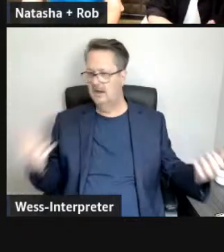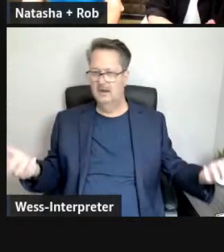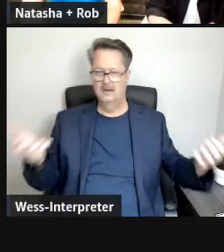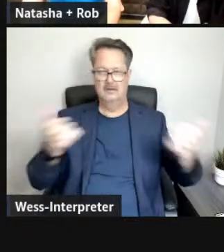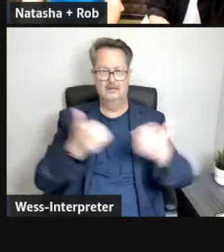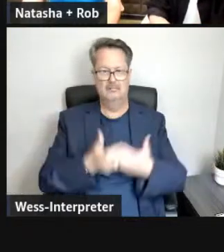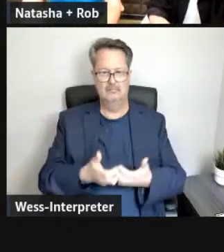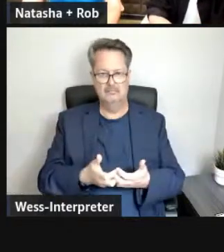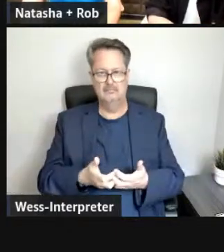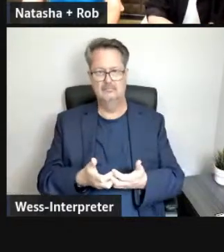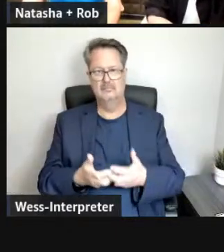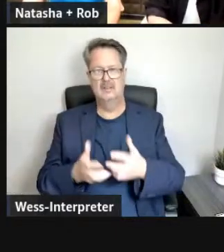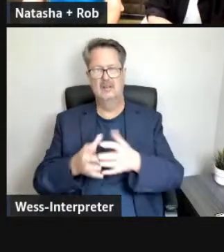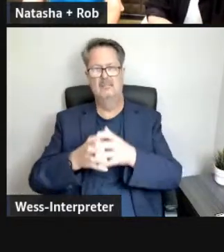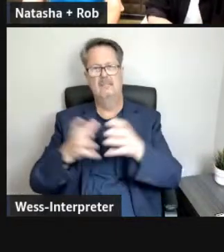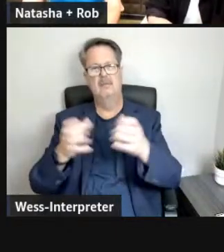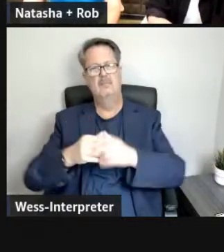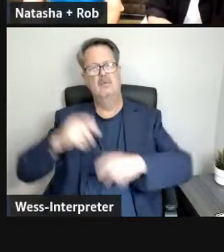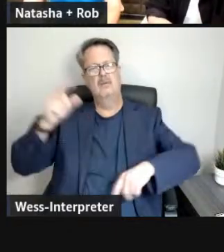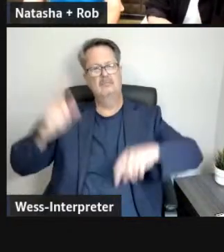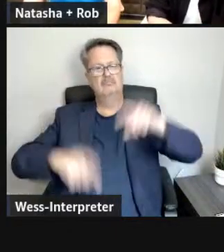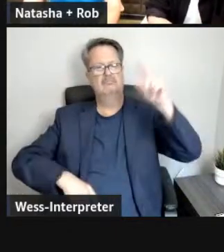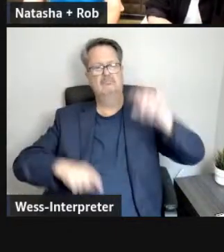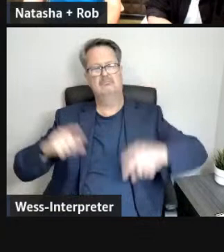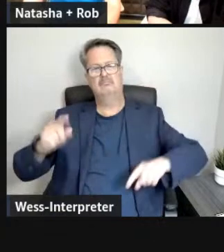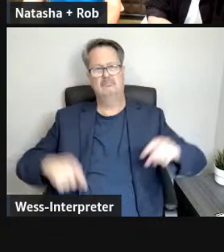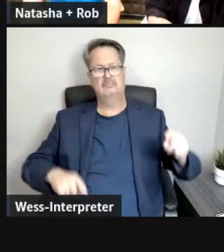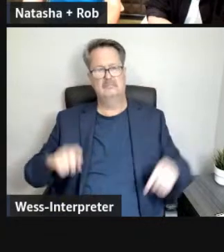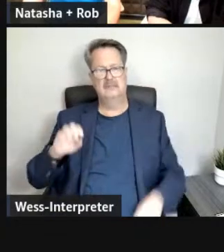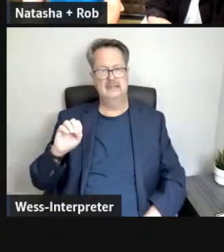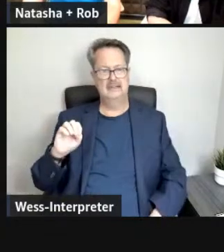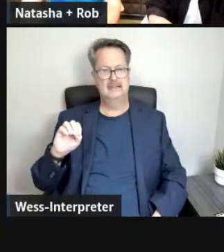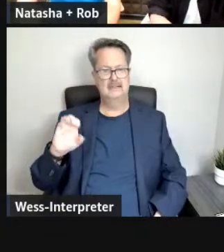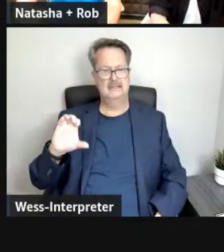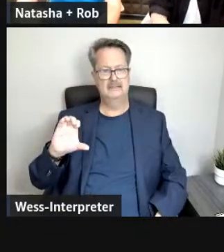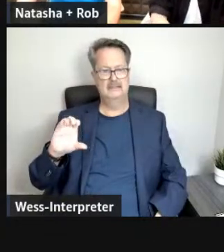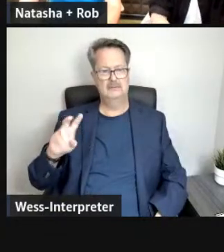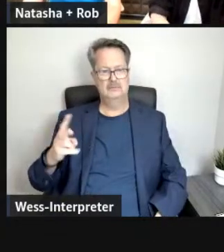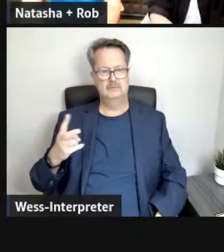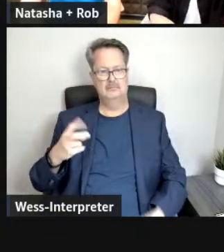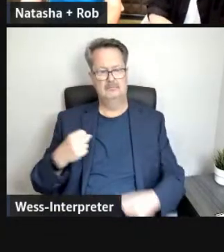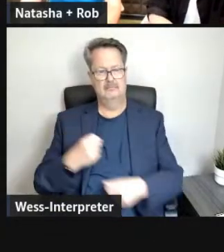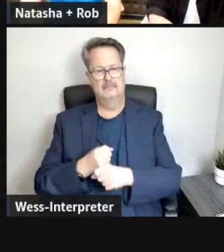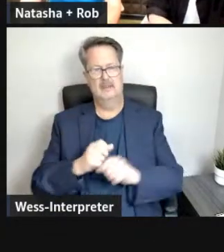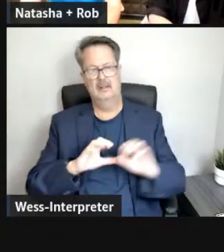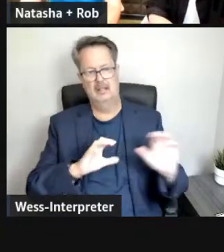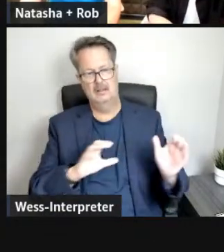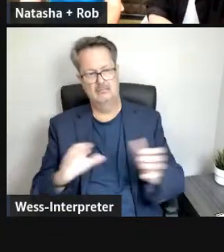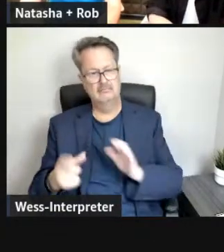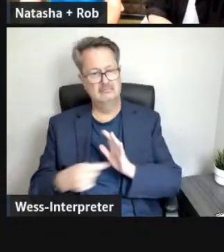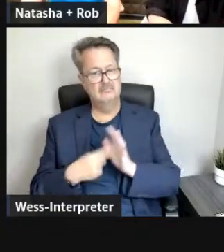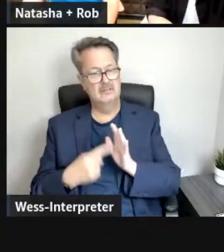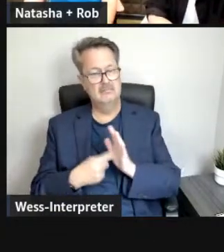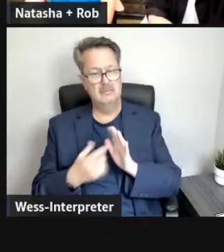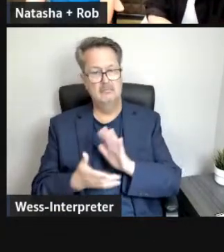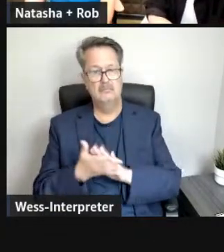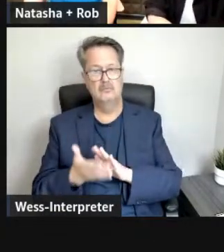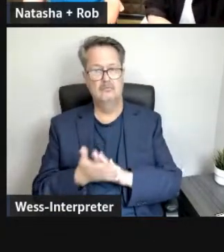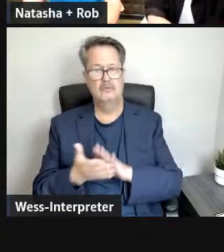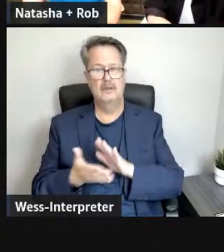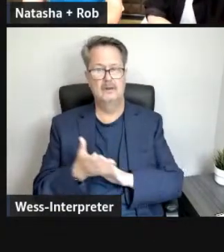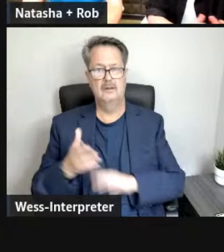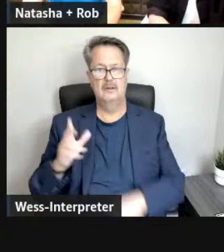a much more diverse set of EC2 instances that are making up your cluster, which means sometimes when you're running Carpenter, it can be difficult to